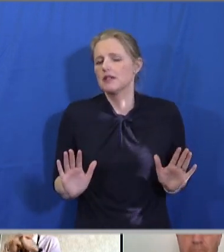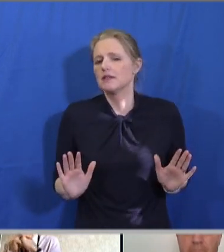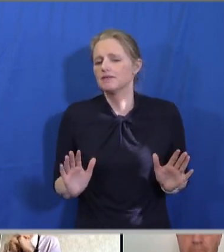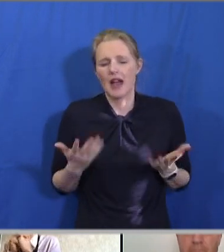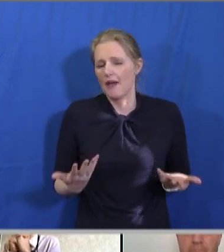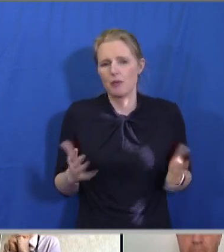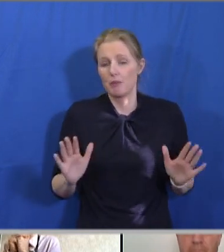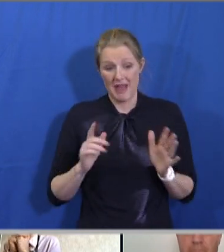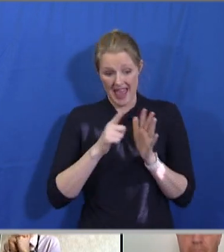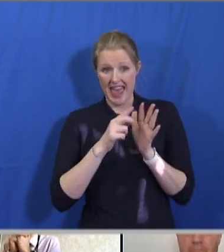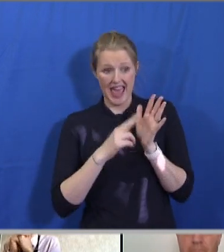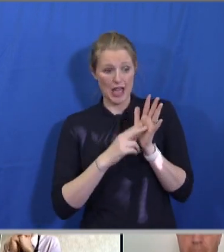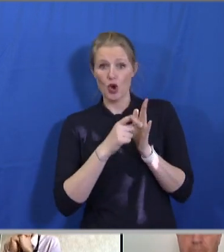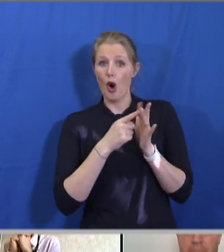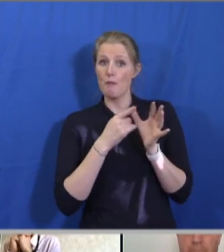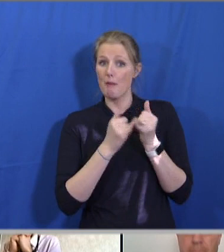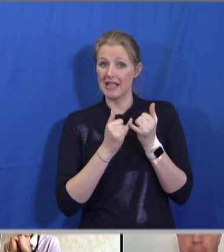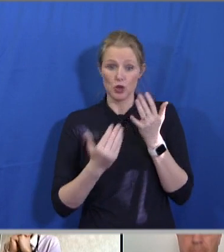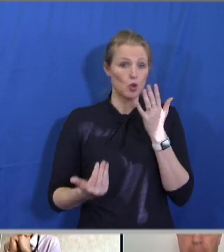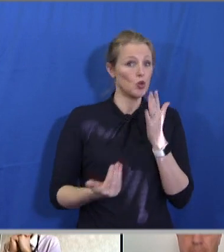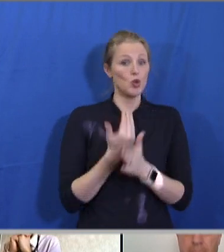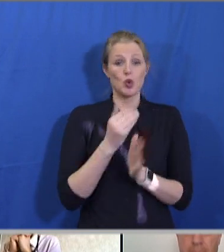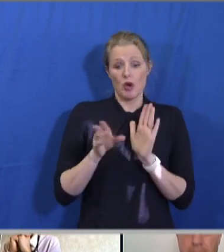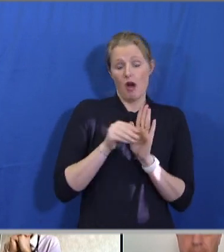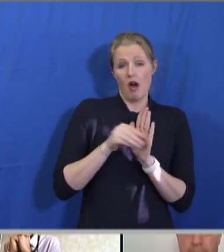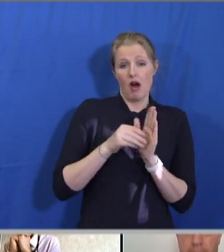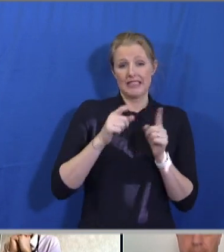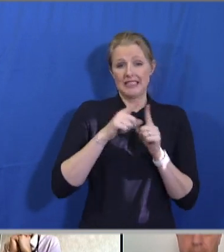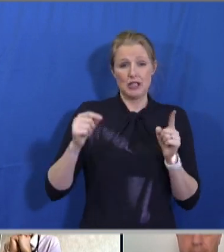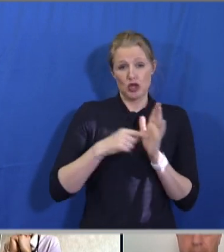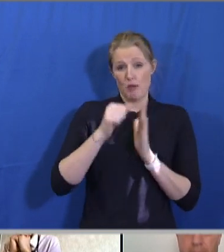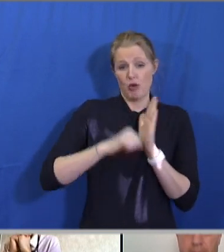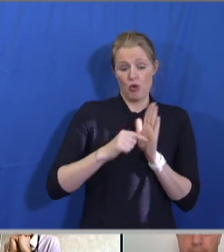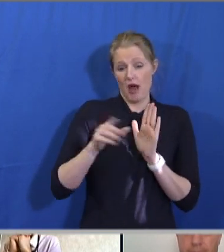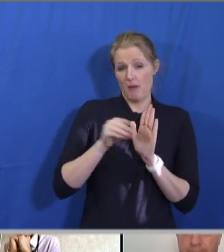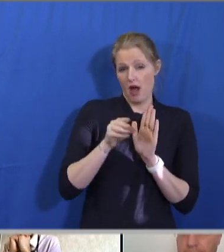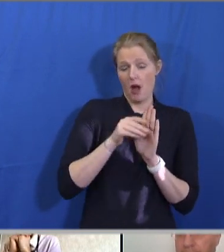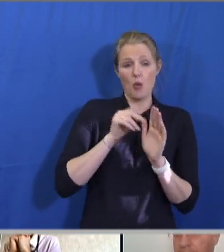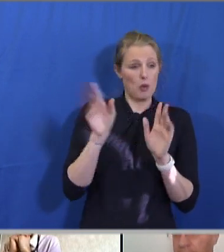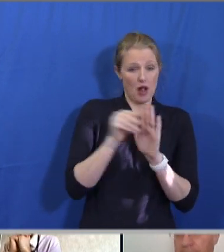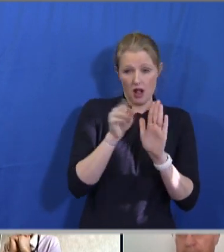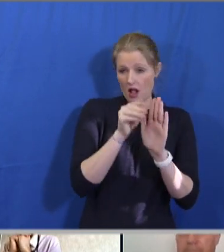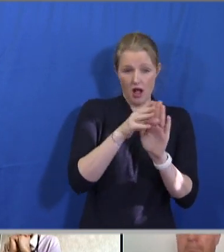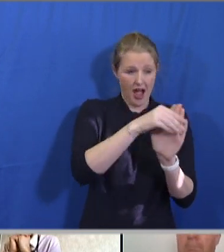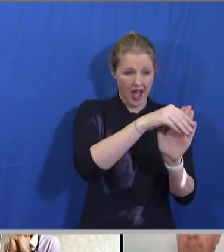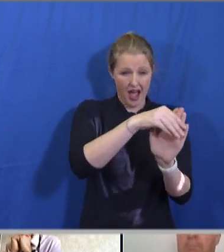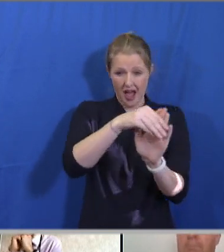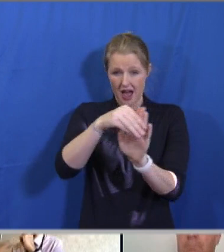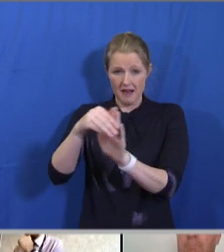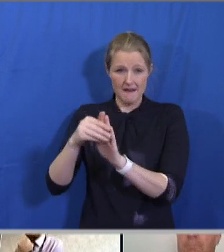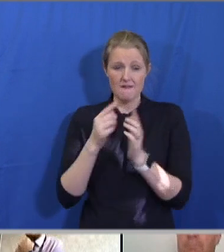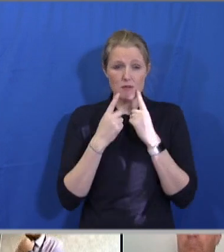that Encompass will allow us to look at that proactively, so we can make those changes as well. England